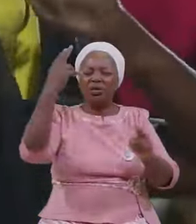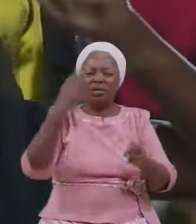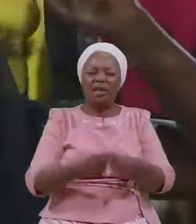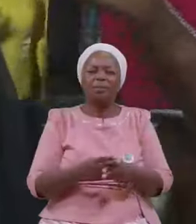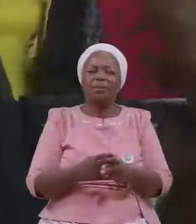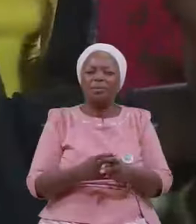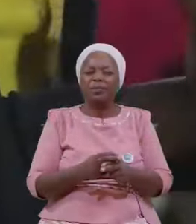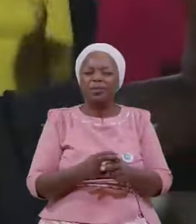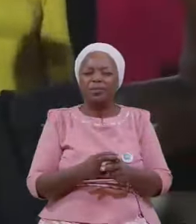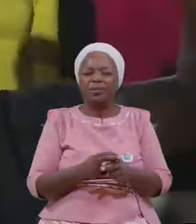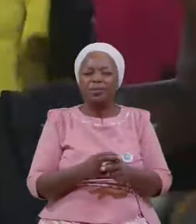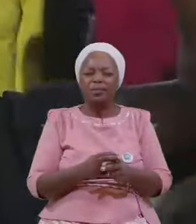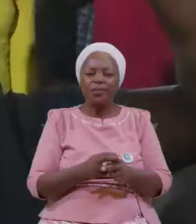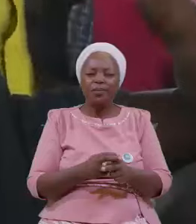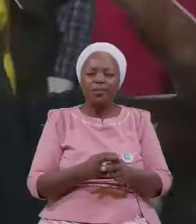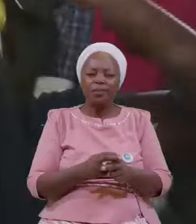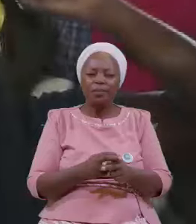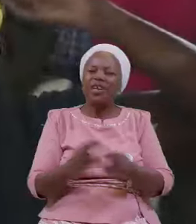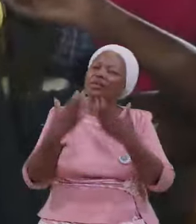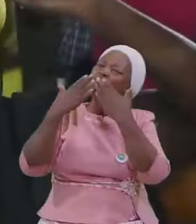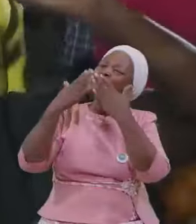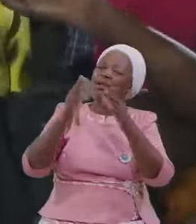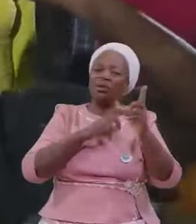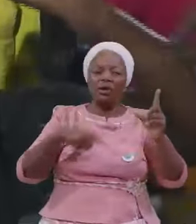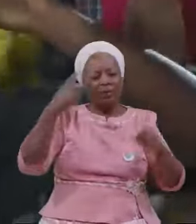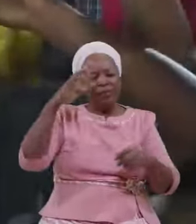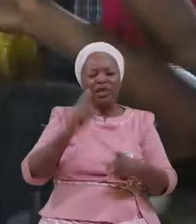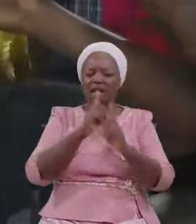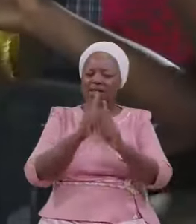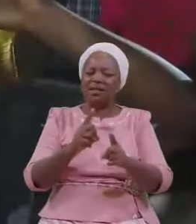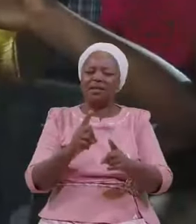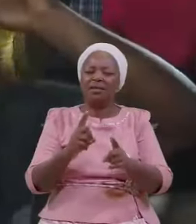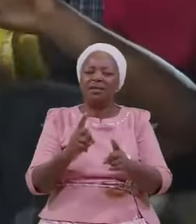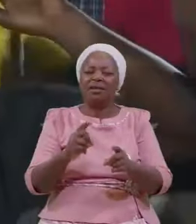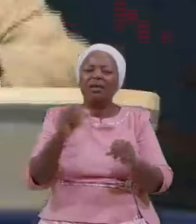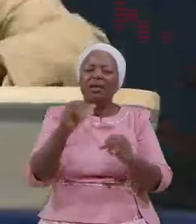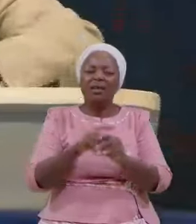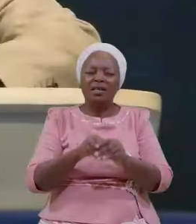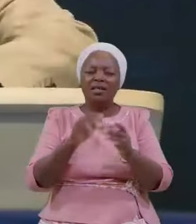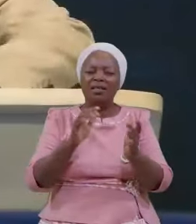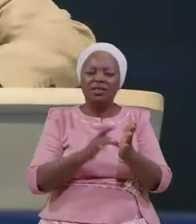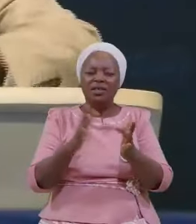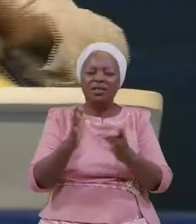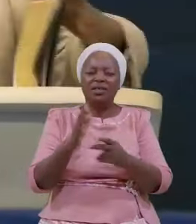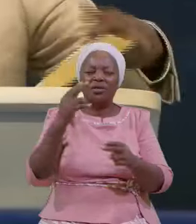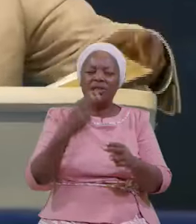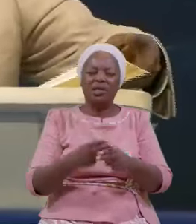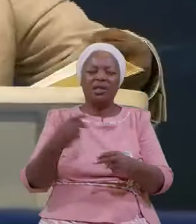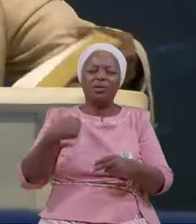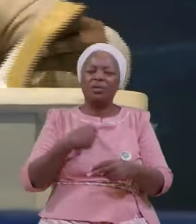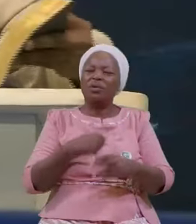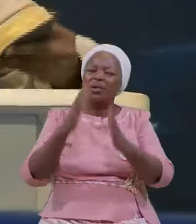name. Thank you, Lord, for the answer. In Jesus' name, we